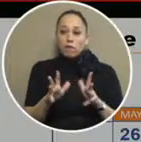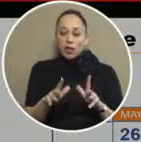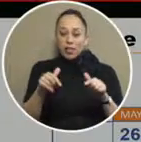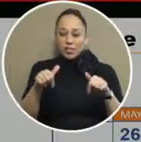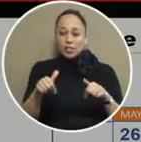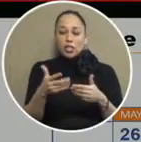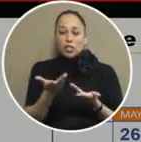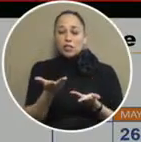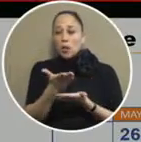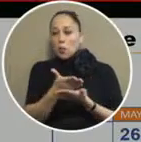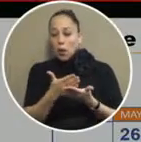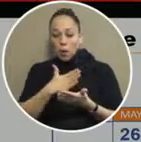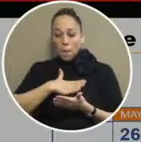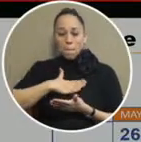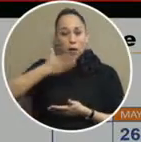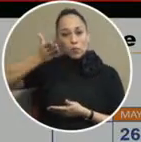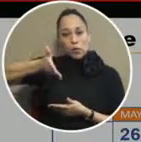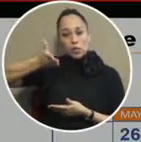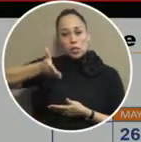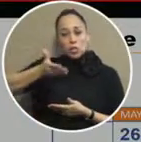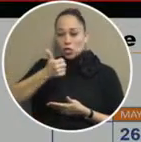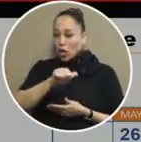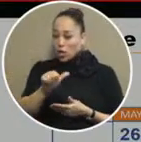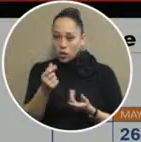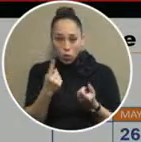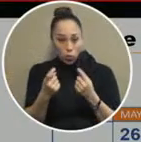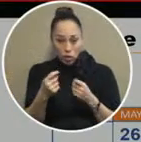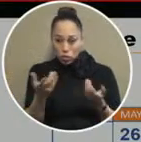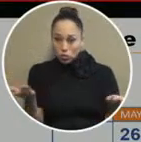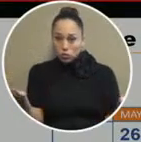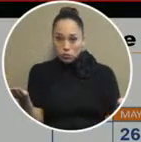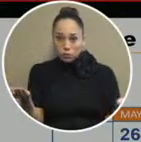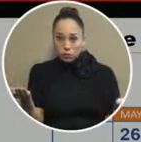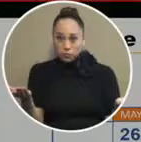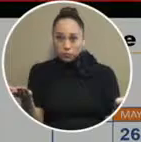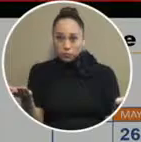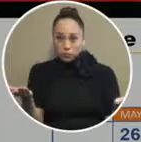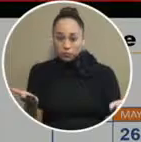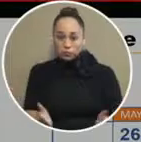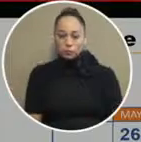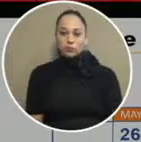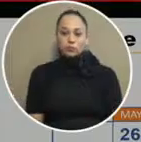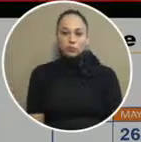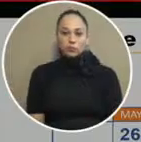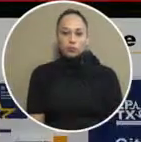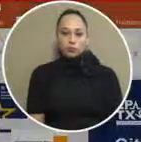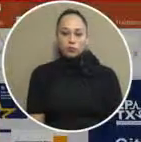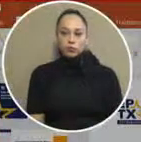this portion of my presentation. Does anybody have any questions?